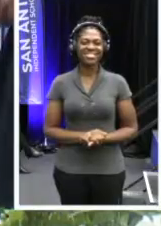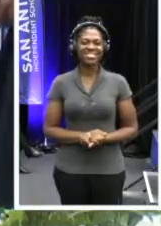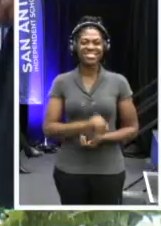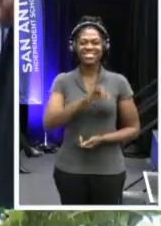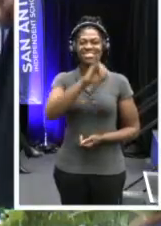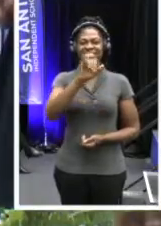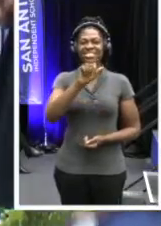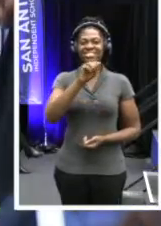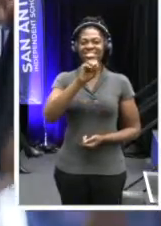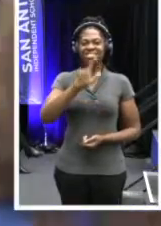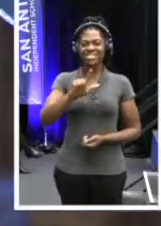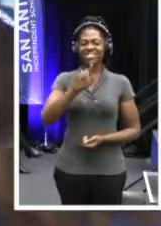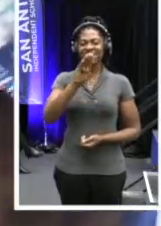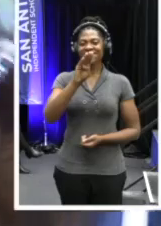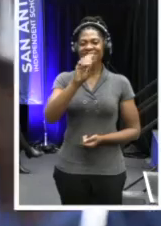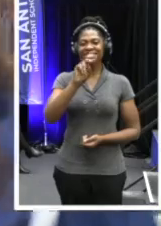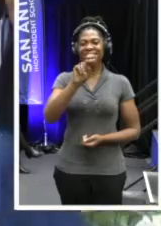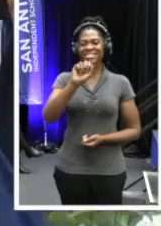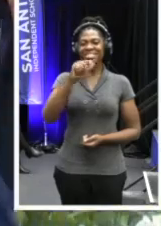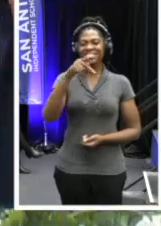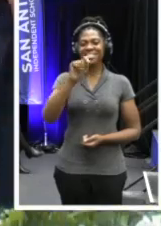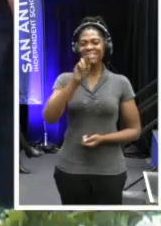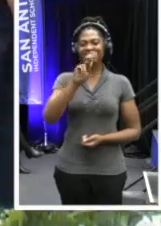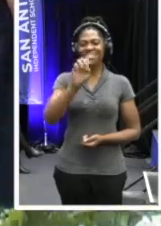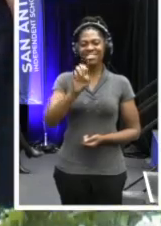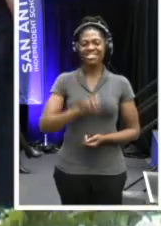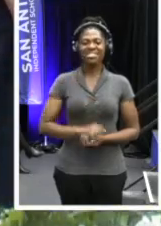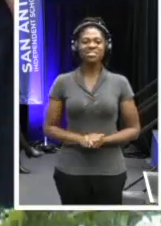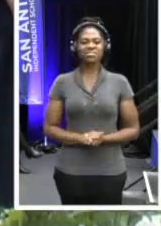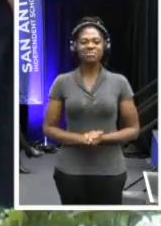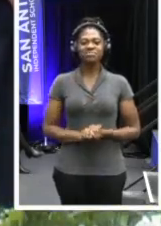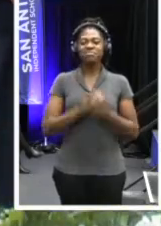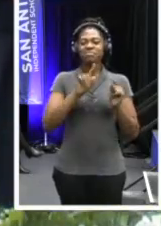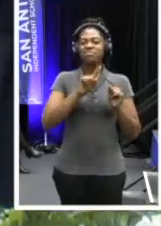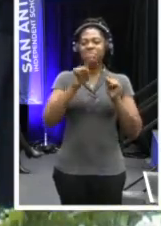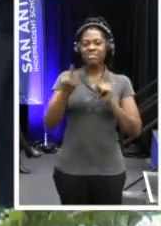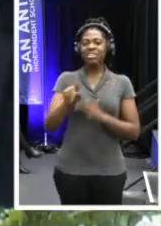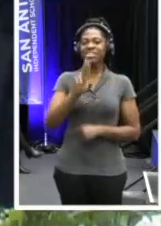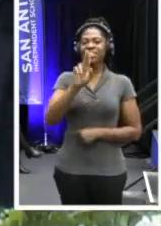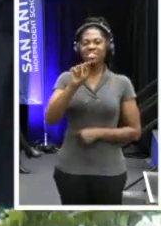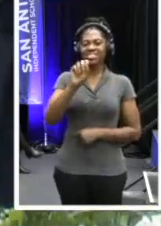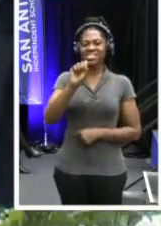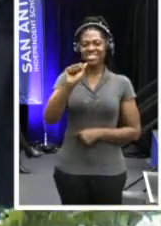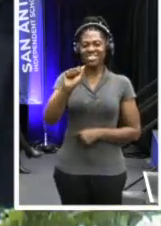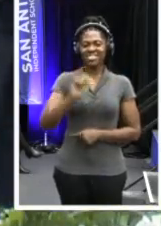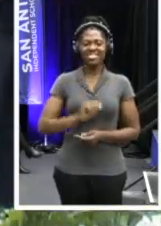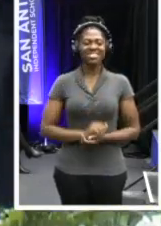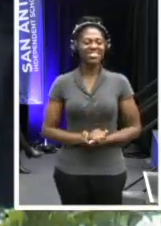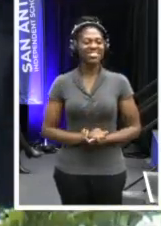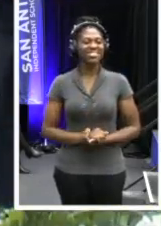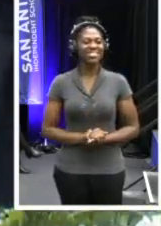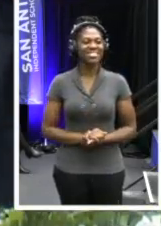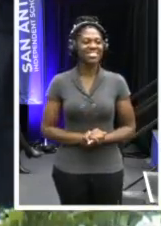Jamel Anthony Bonaparte will be attending the University of Texas at San Antonio.